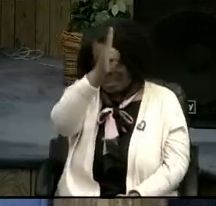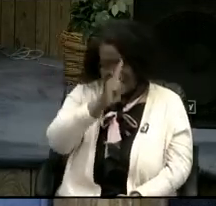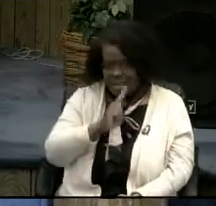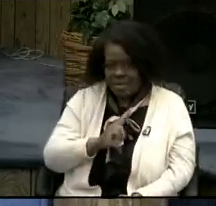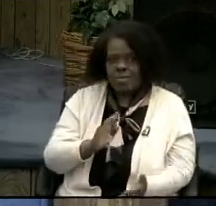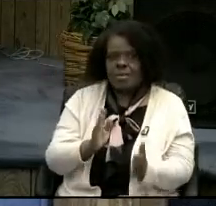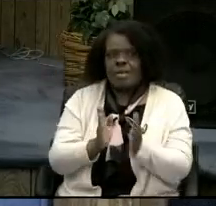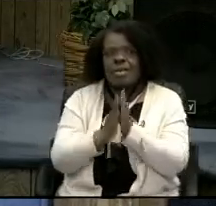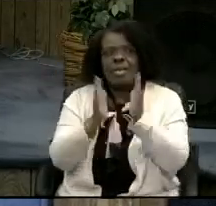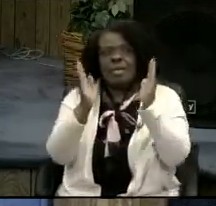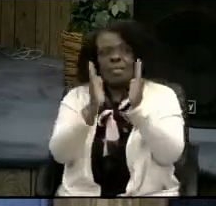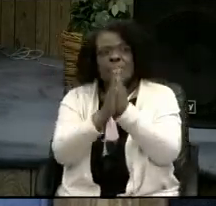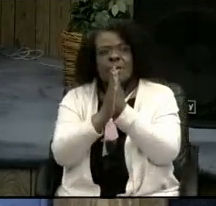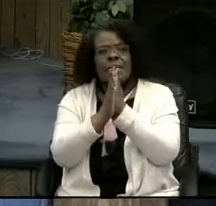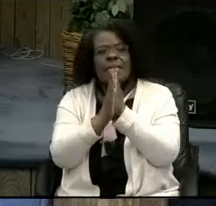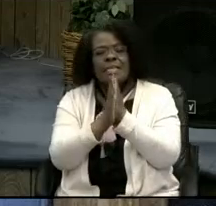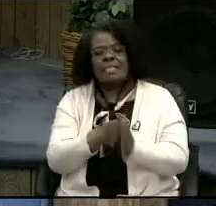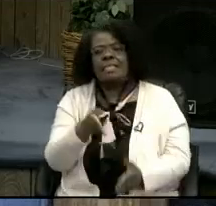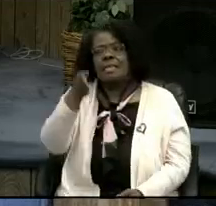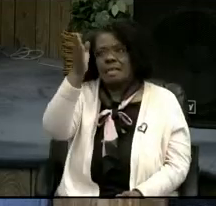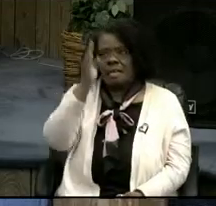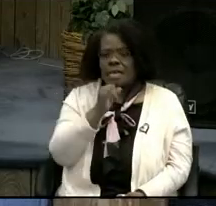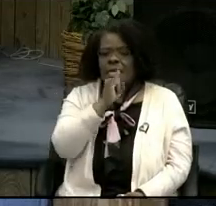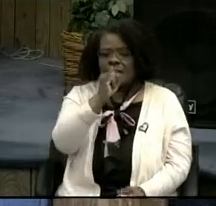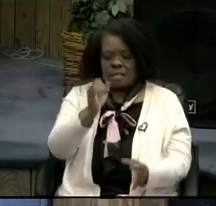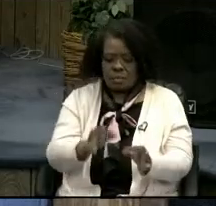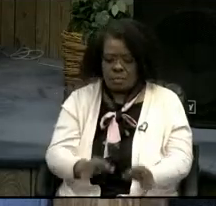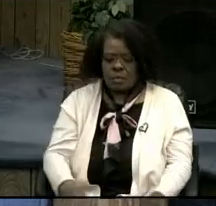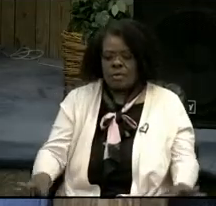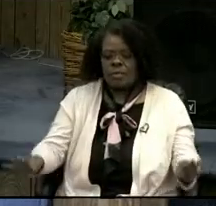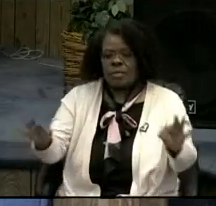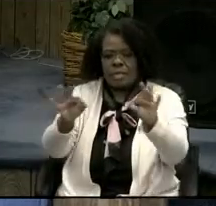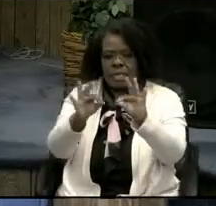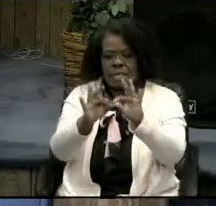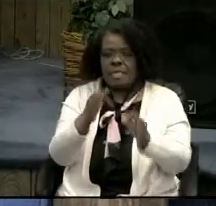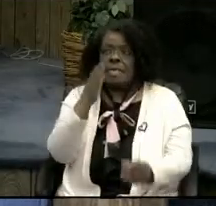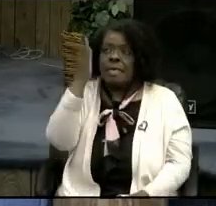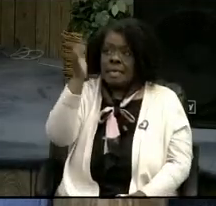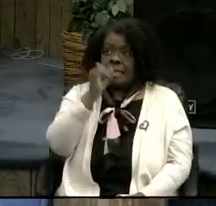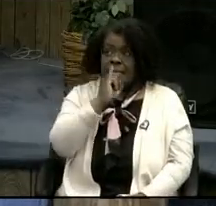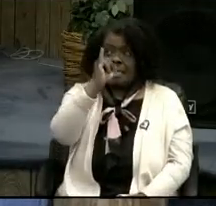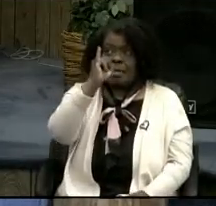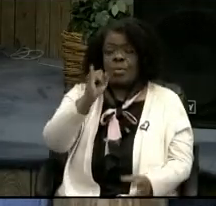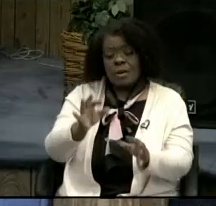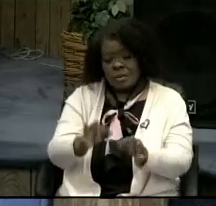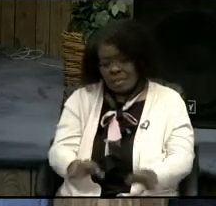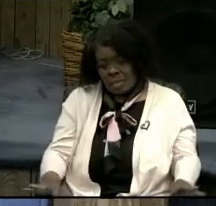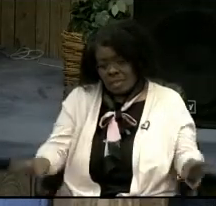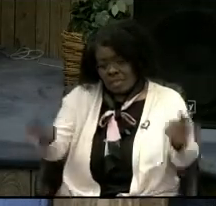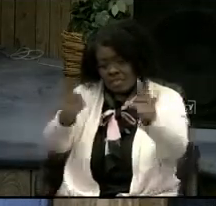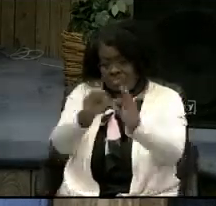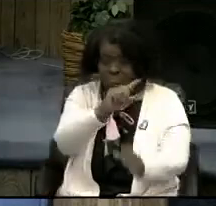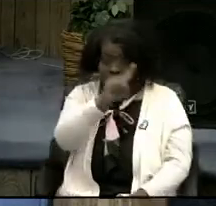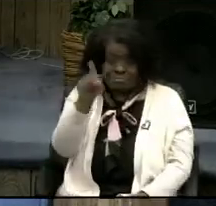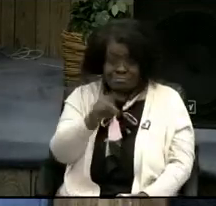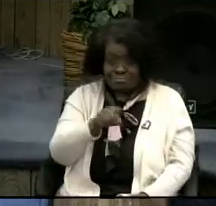worthy. Is he worthy? Is he worthy? Is he worthy? Is he worthy?